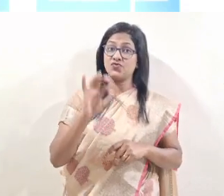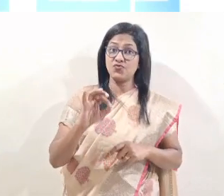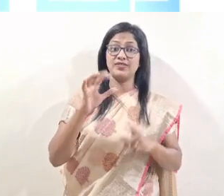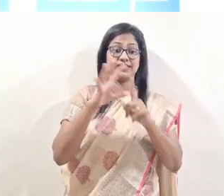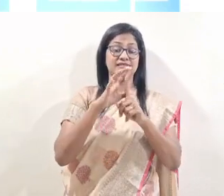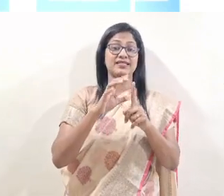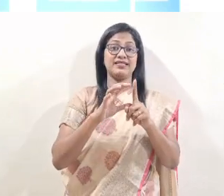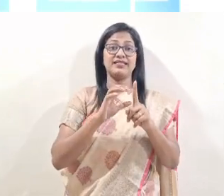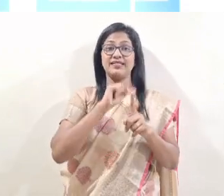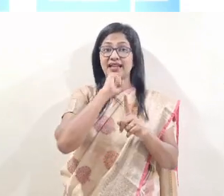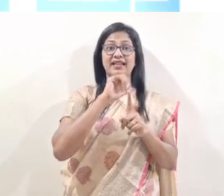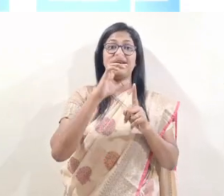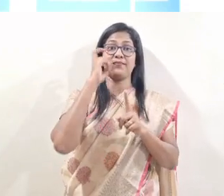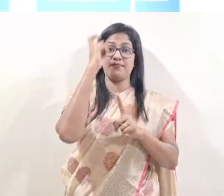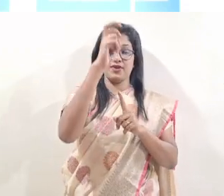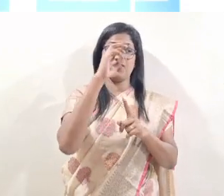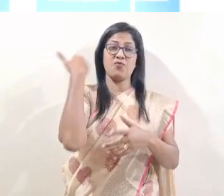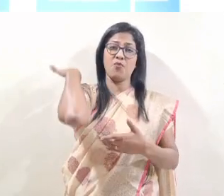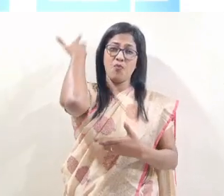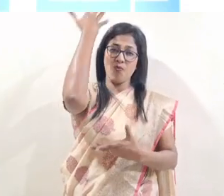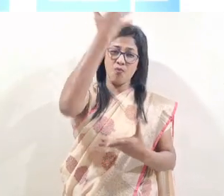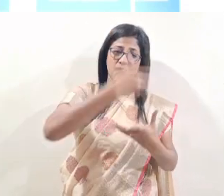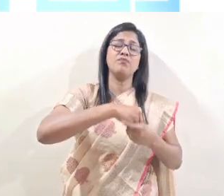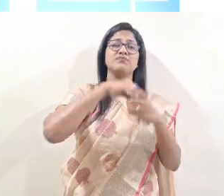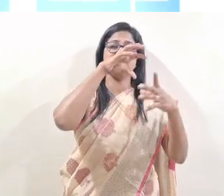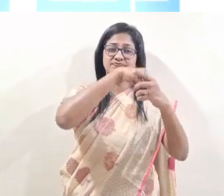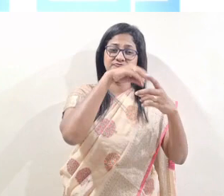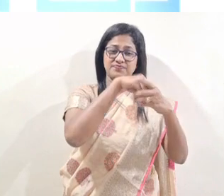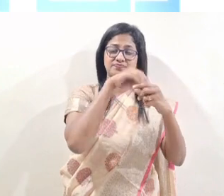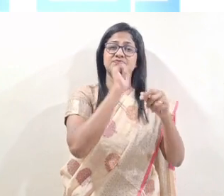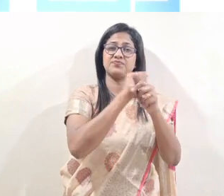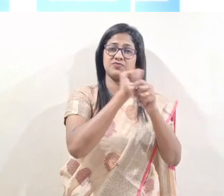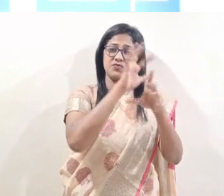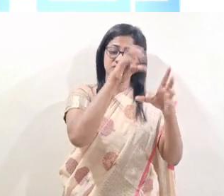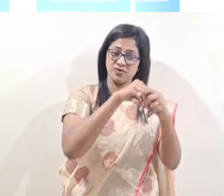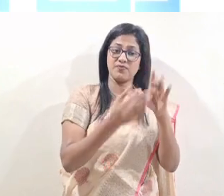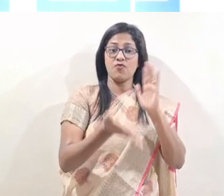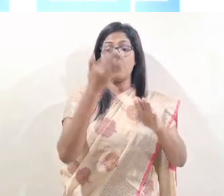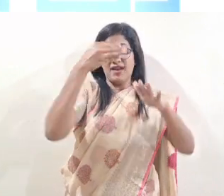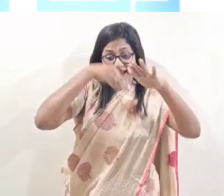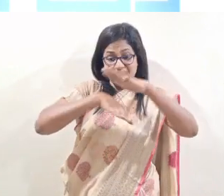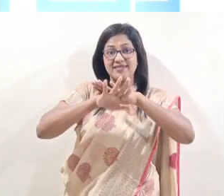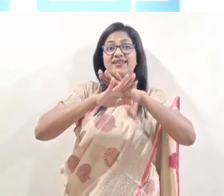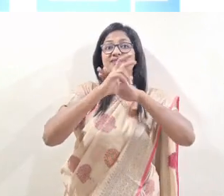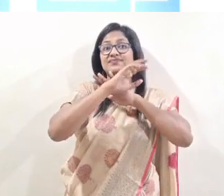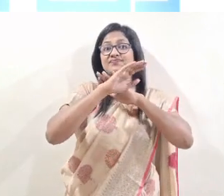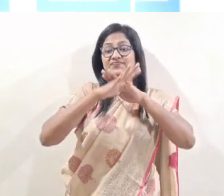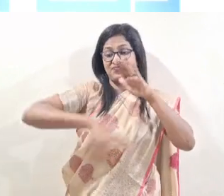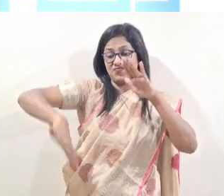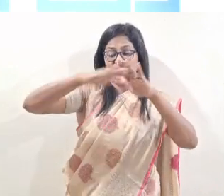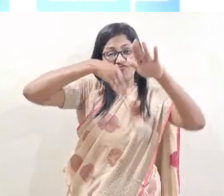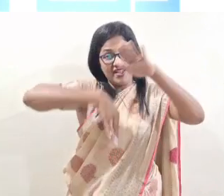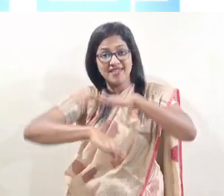Metro for a very long time, and I've mostly been designing underground metro stations, some elevated too.